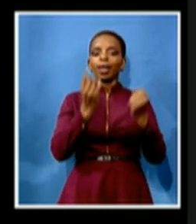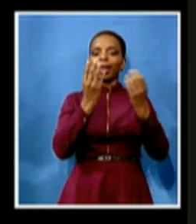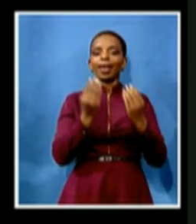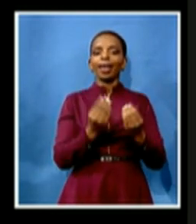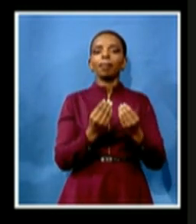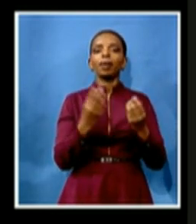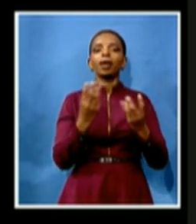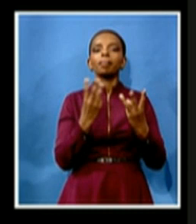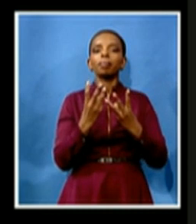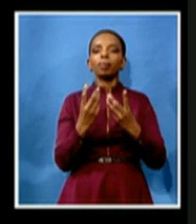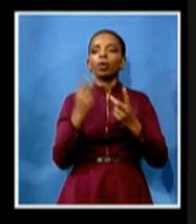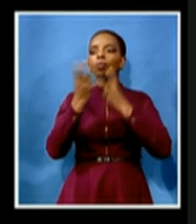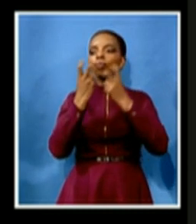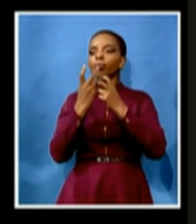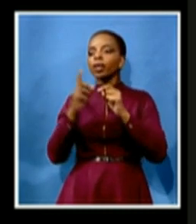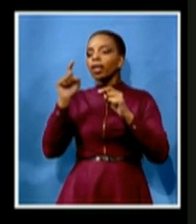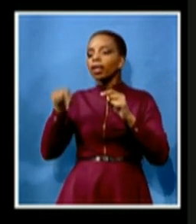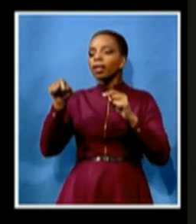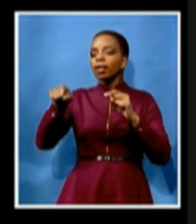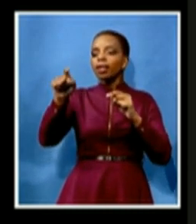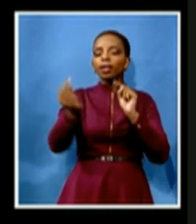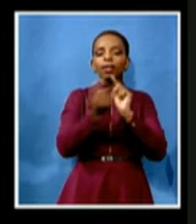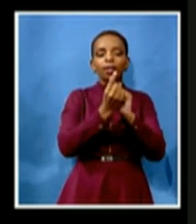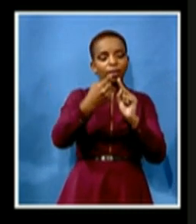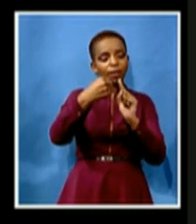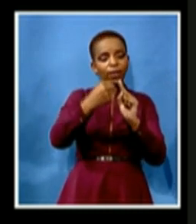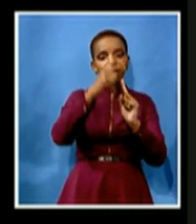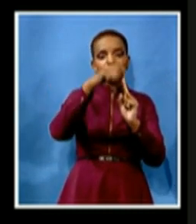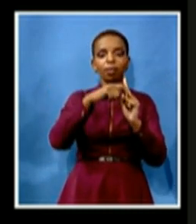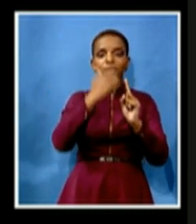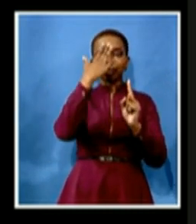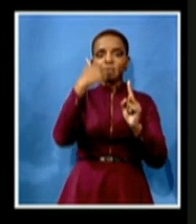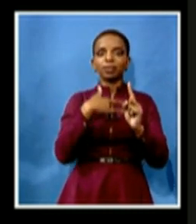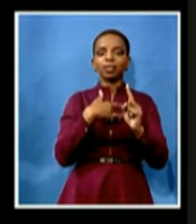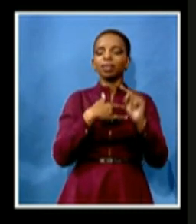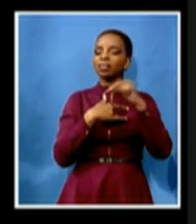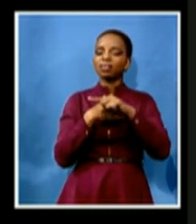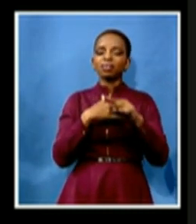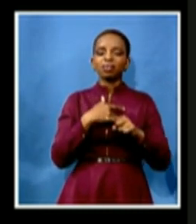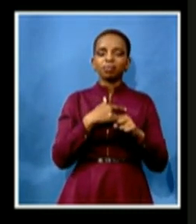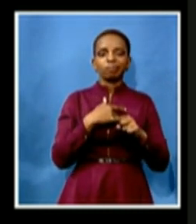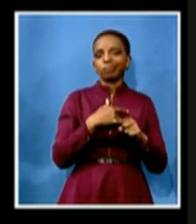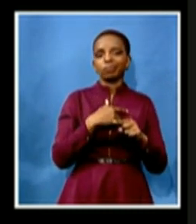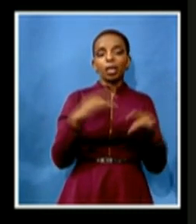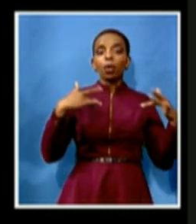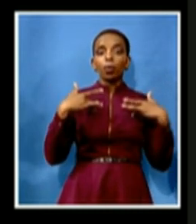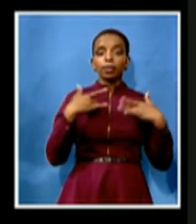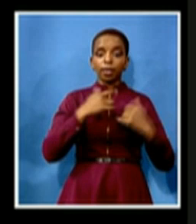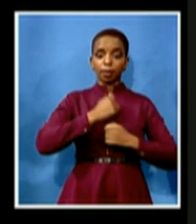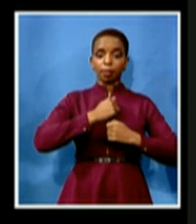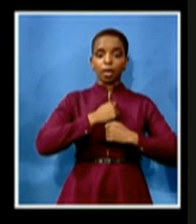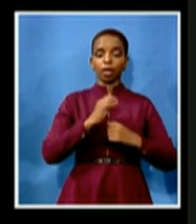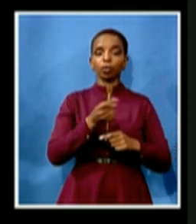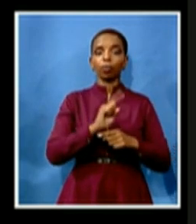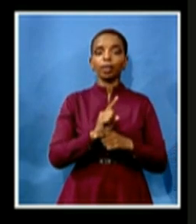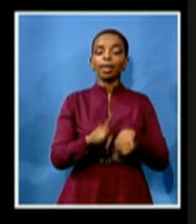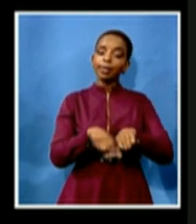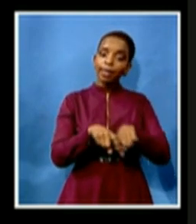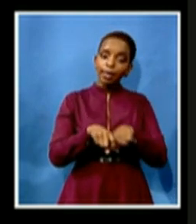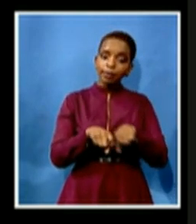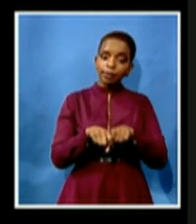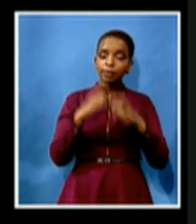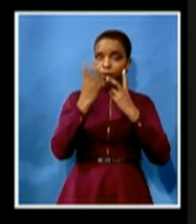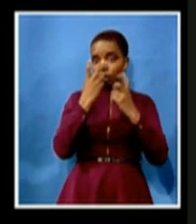epidemic. So my concern with this is that actually our testing and tracing program at the moment is not at a sufficient level